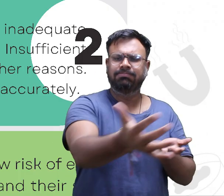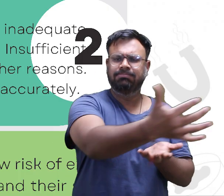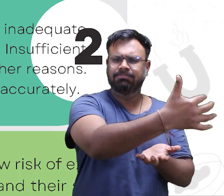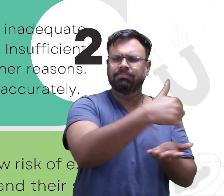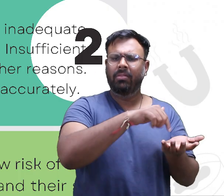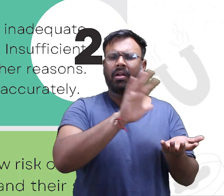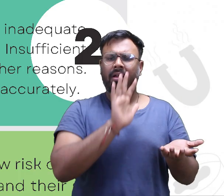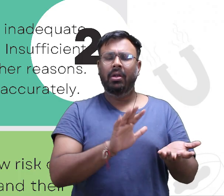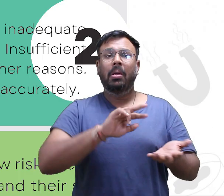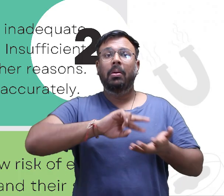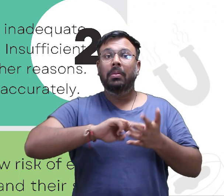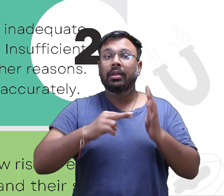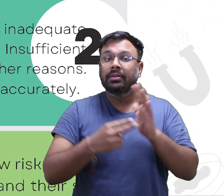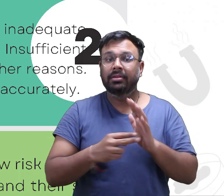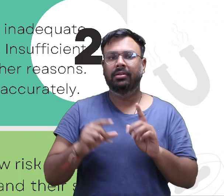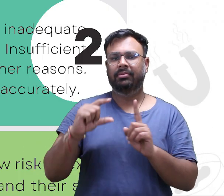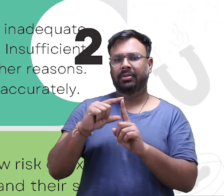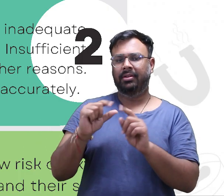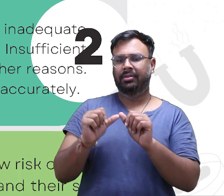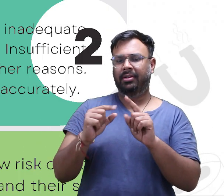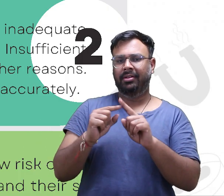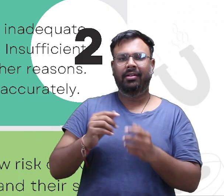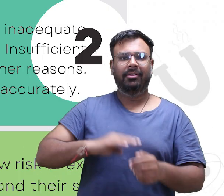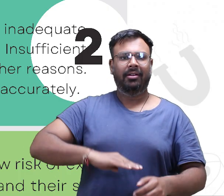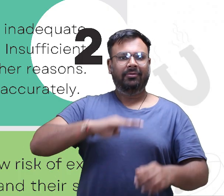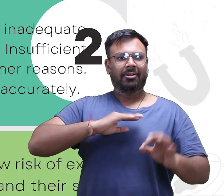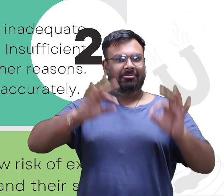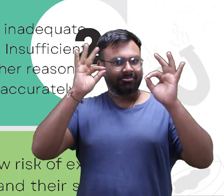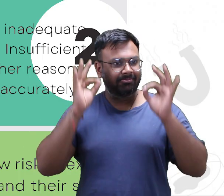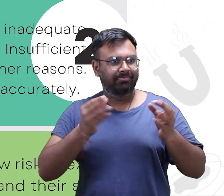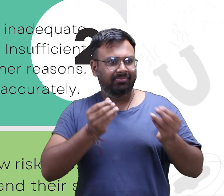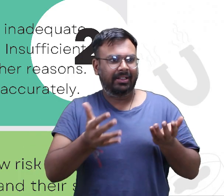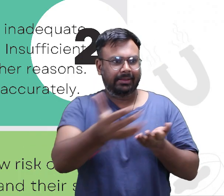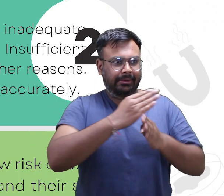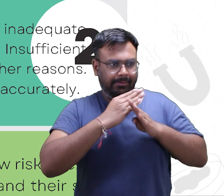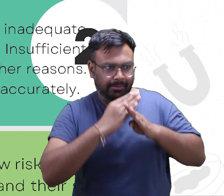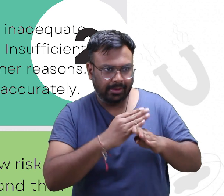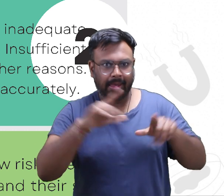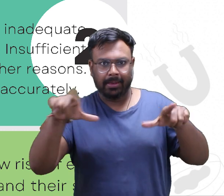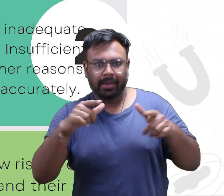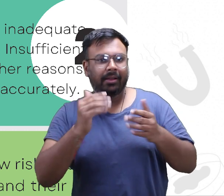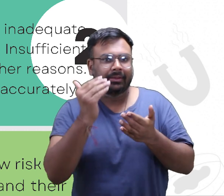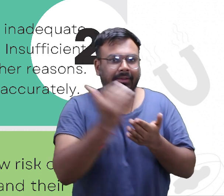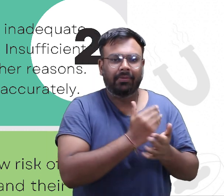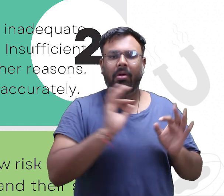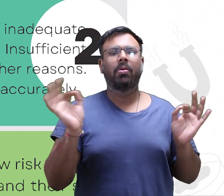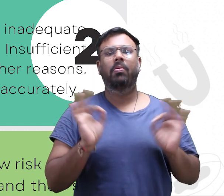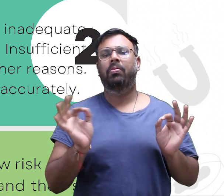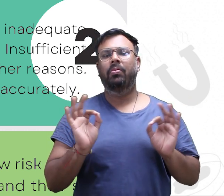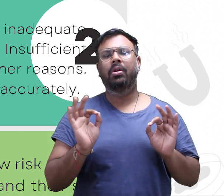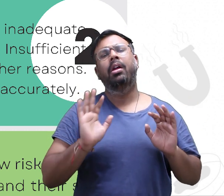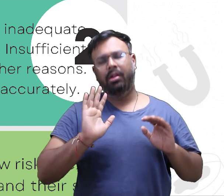List criteria. They may be recently discovered or they may be